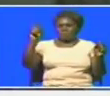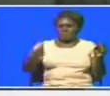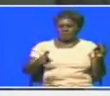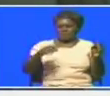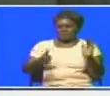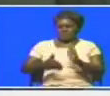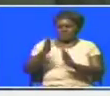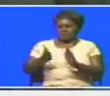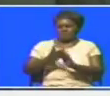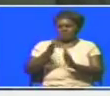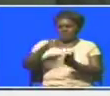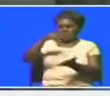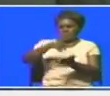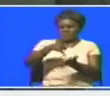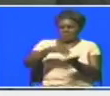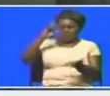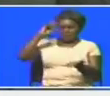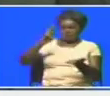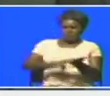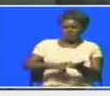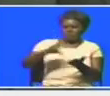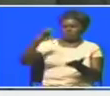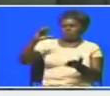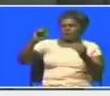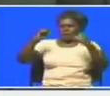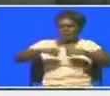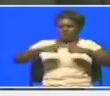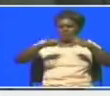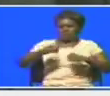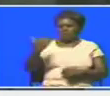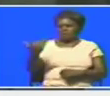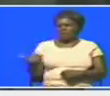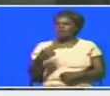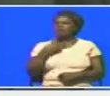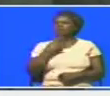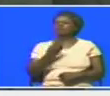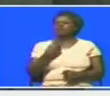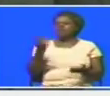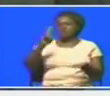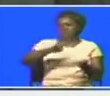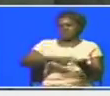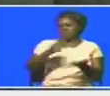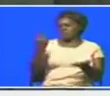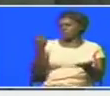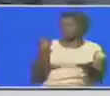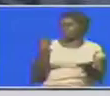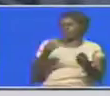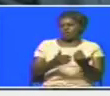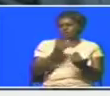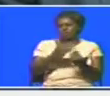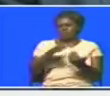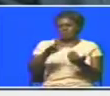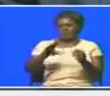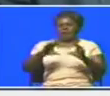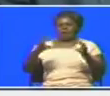first embedded in a recognition agreement for the young union, which has been registered to take care of that kind